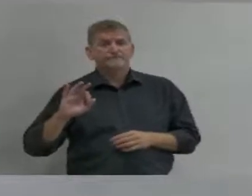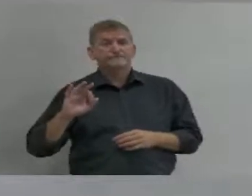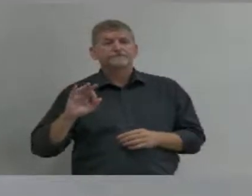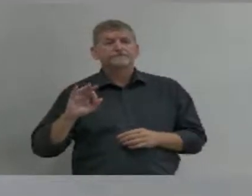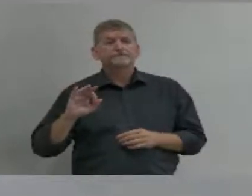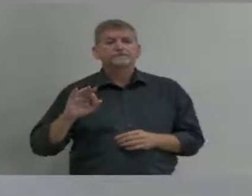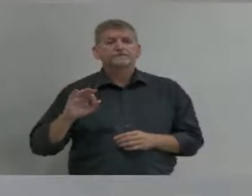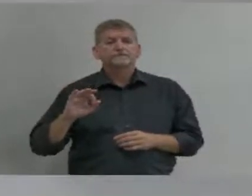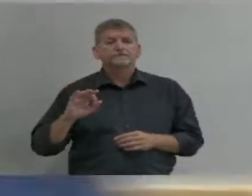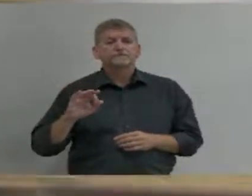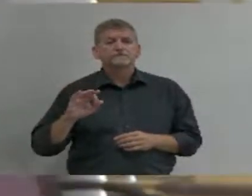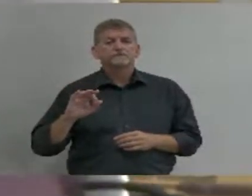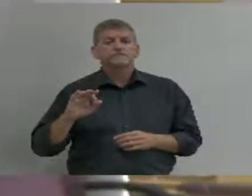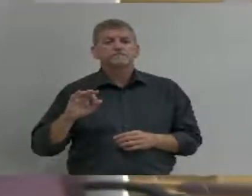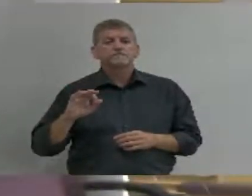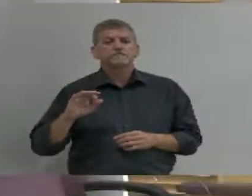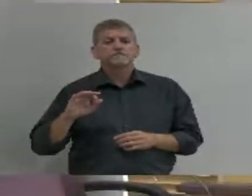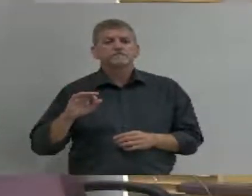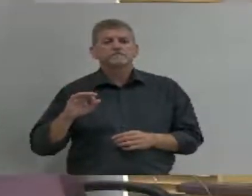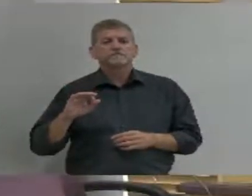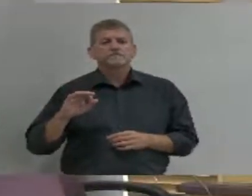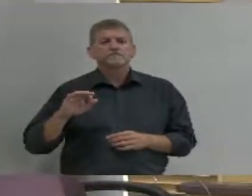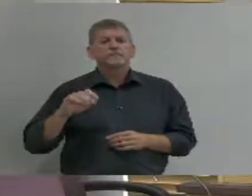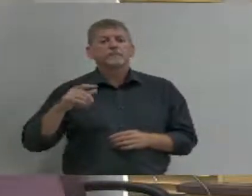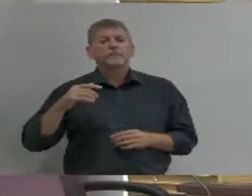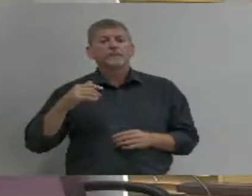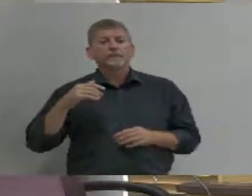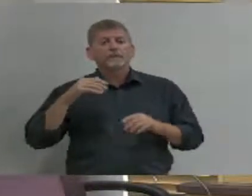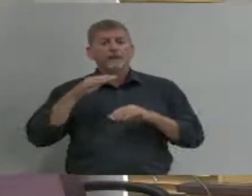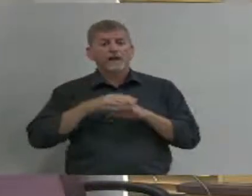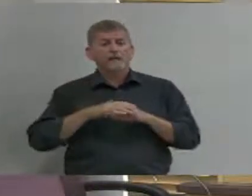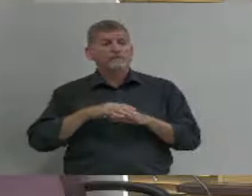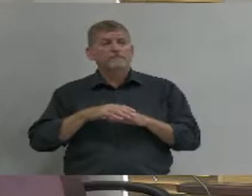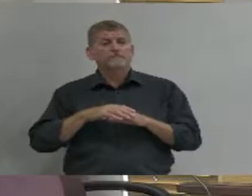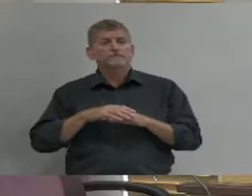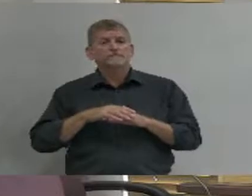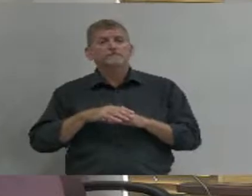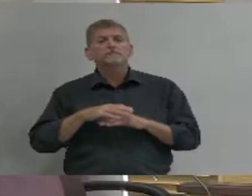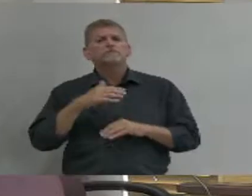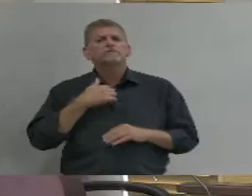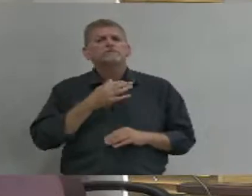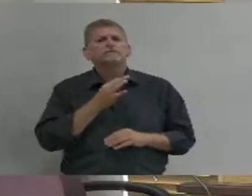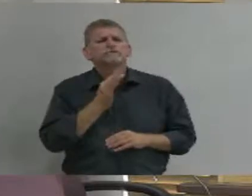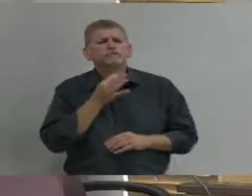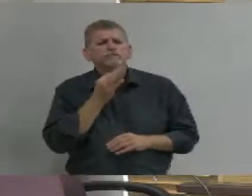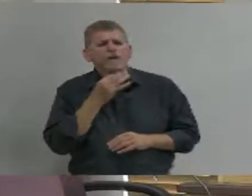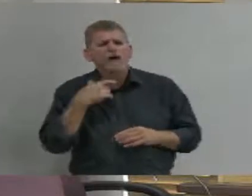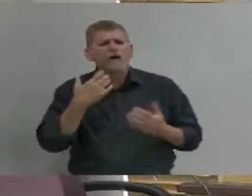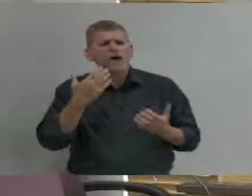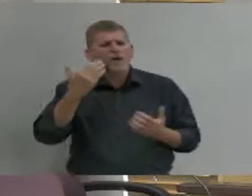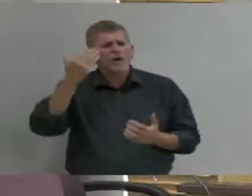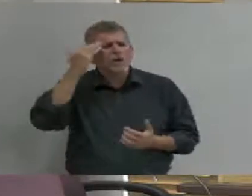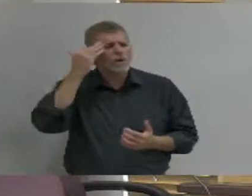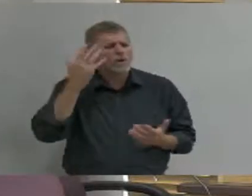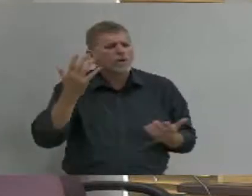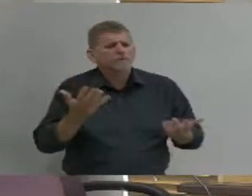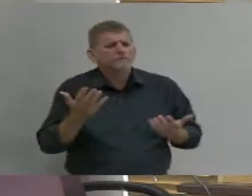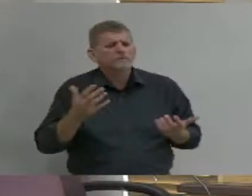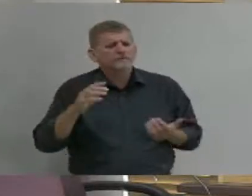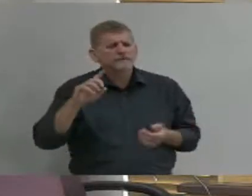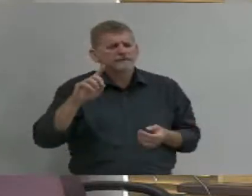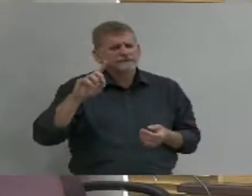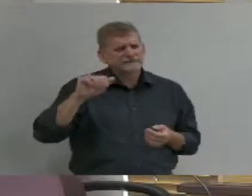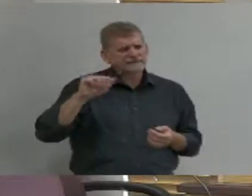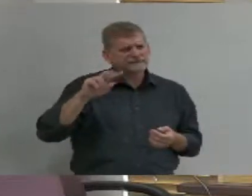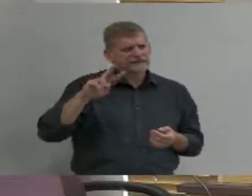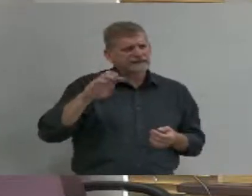how to ask this, but since he's on the line, I am curious. I need to get figured out in my mind. You know, Dave does his daily update that